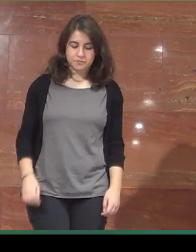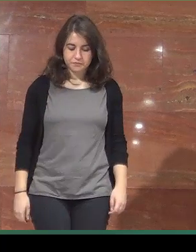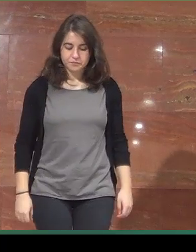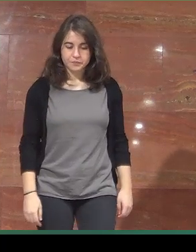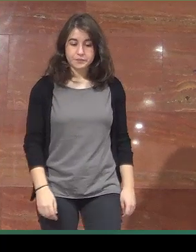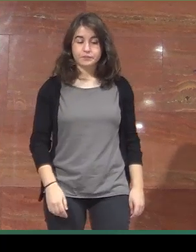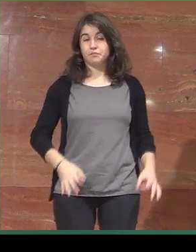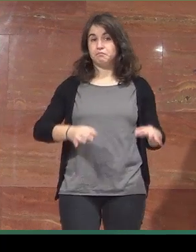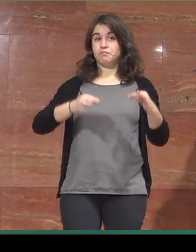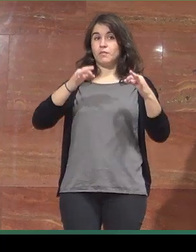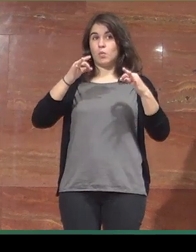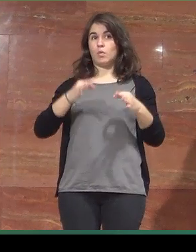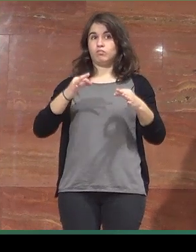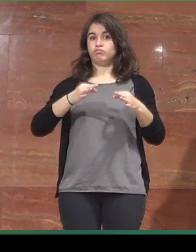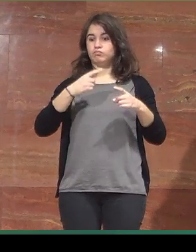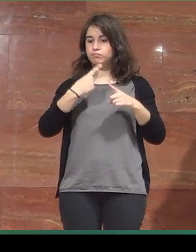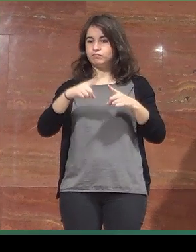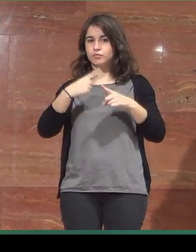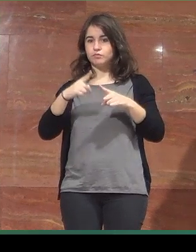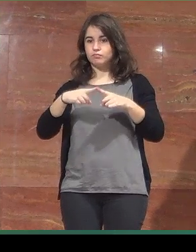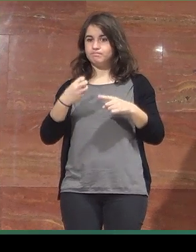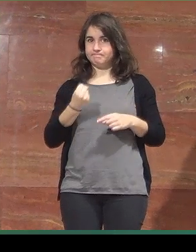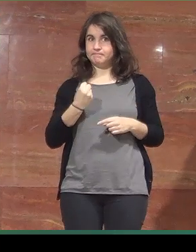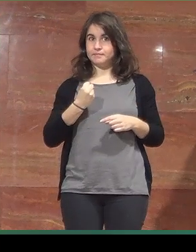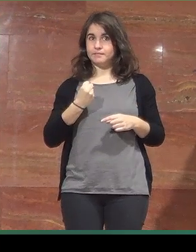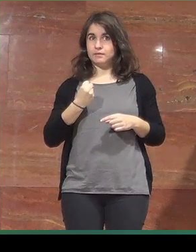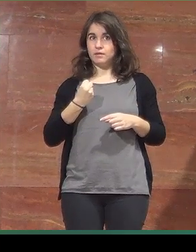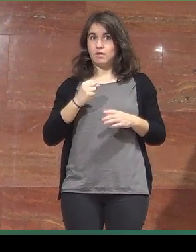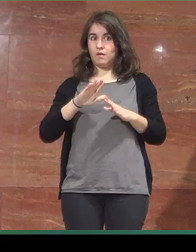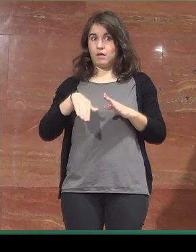now to our point, the